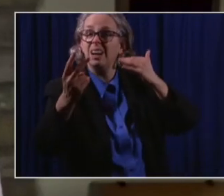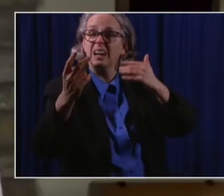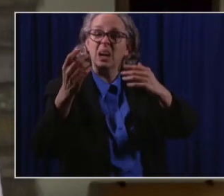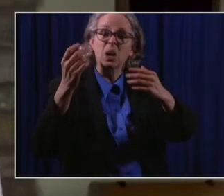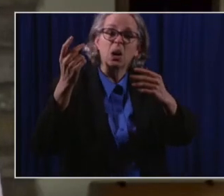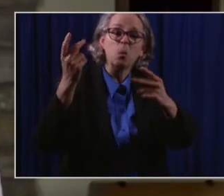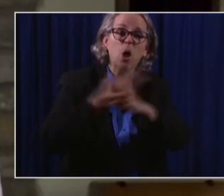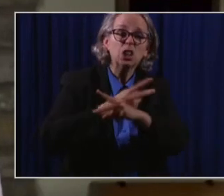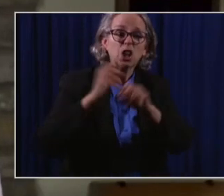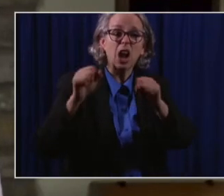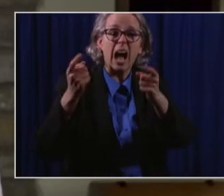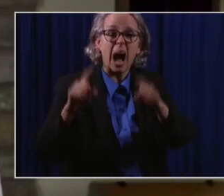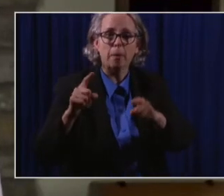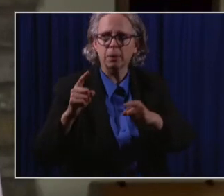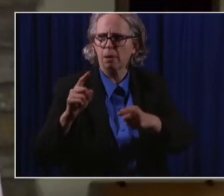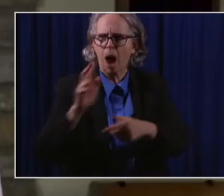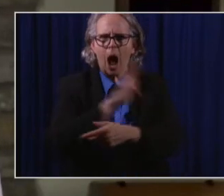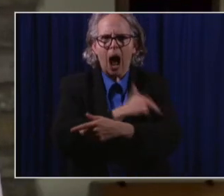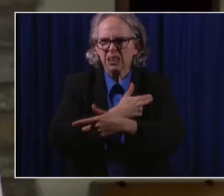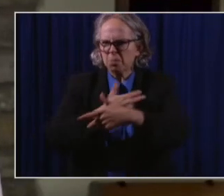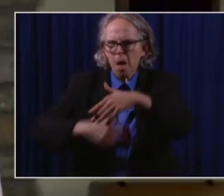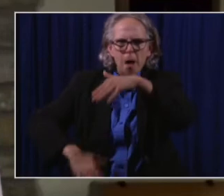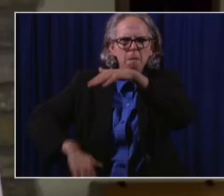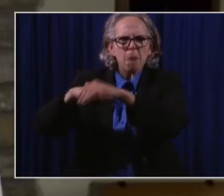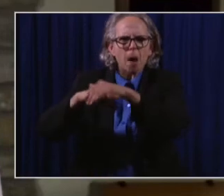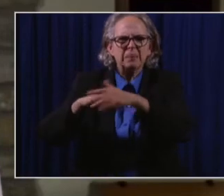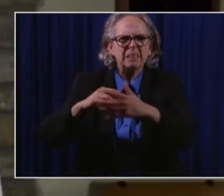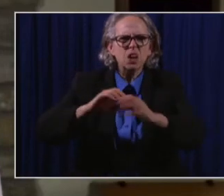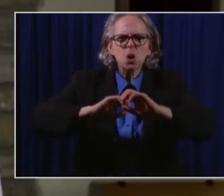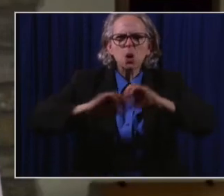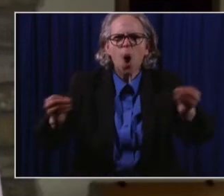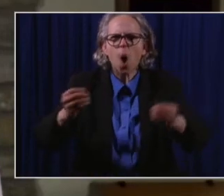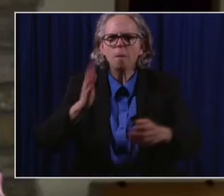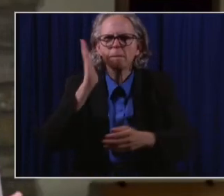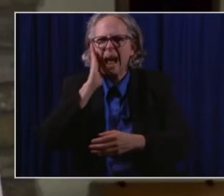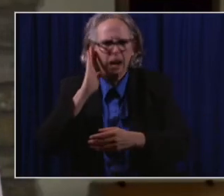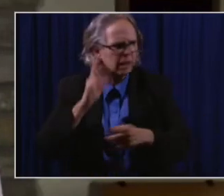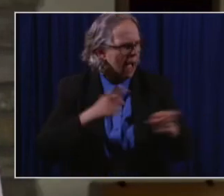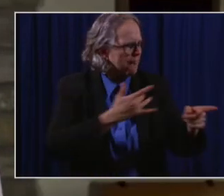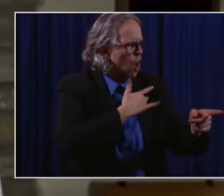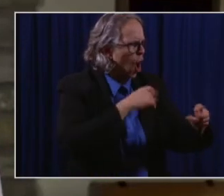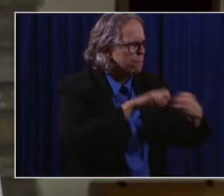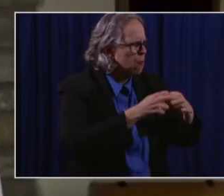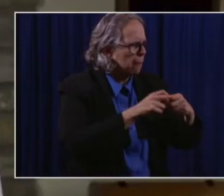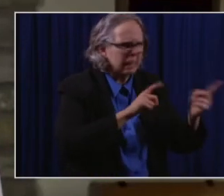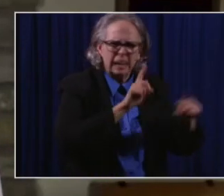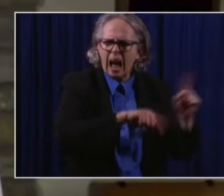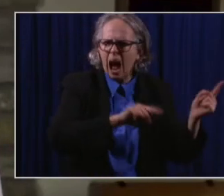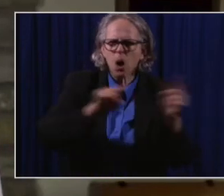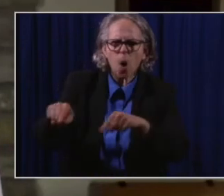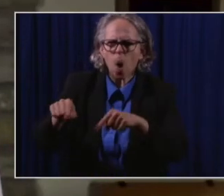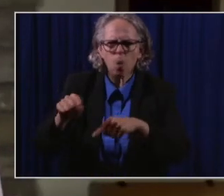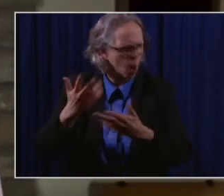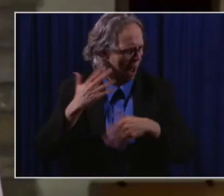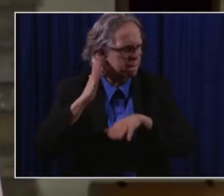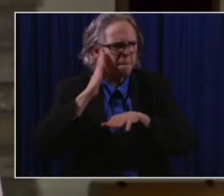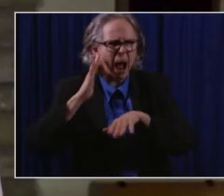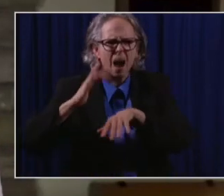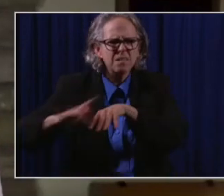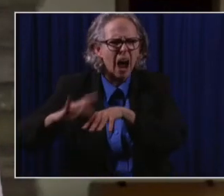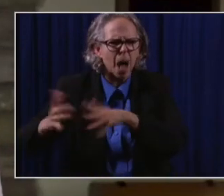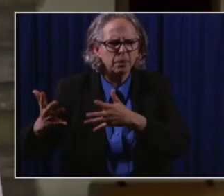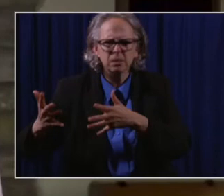Somebody has a heart attack, they can't find a bed for them. And that we're making tough decisions about who gets, you